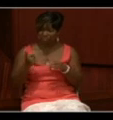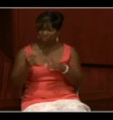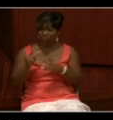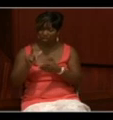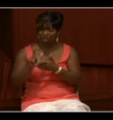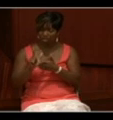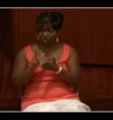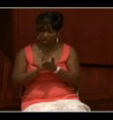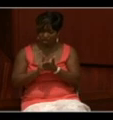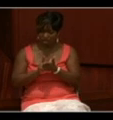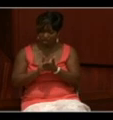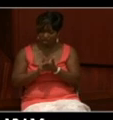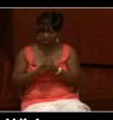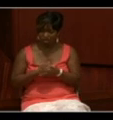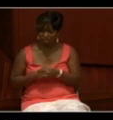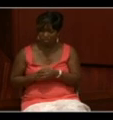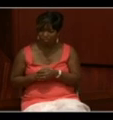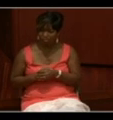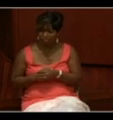The next slide, please.